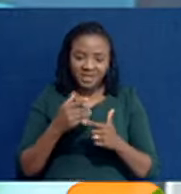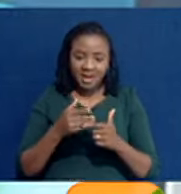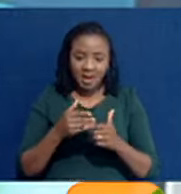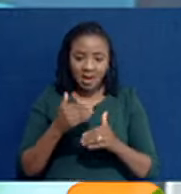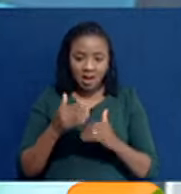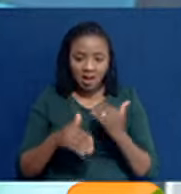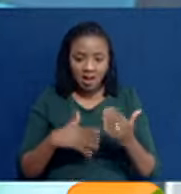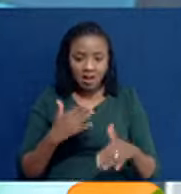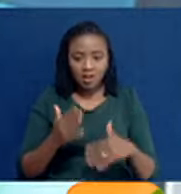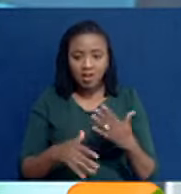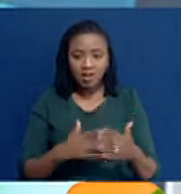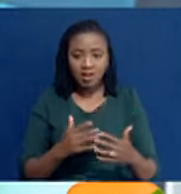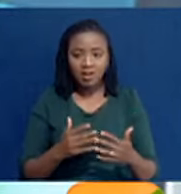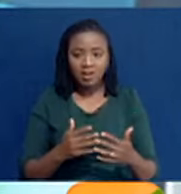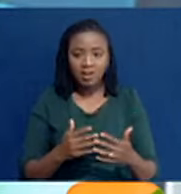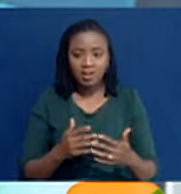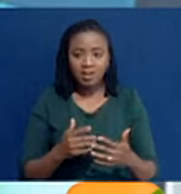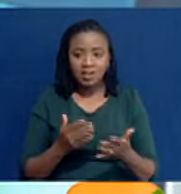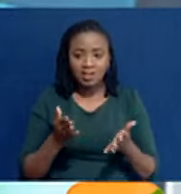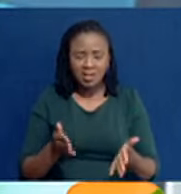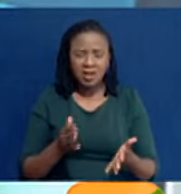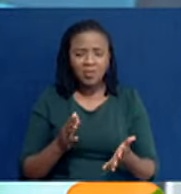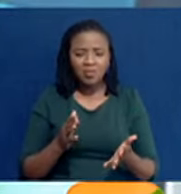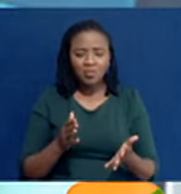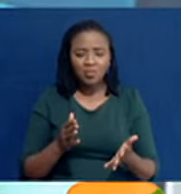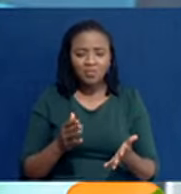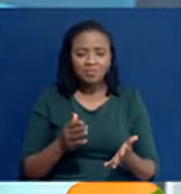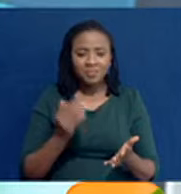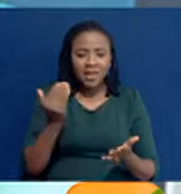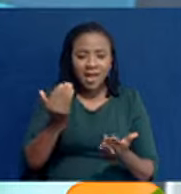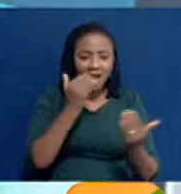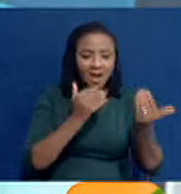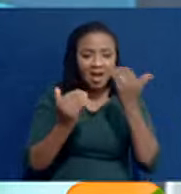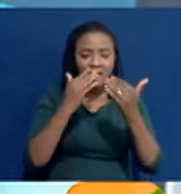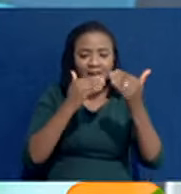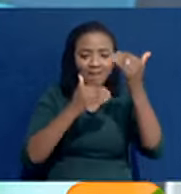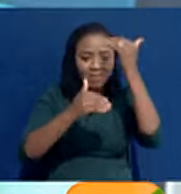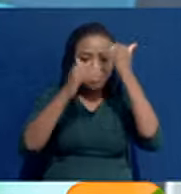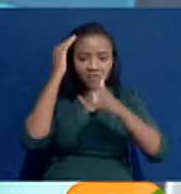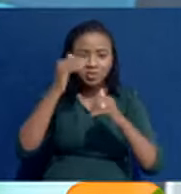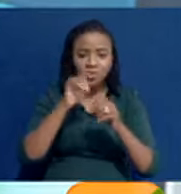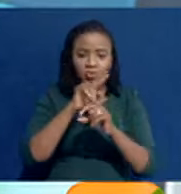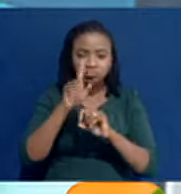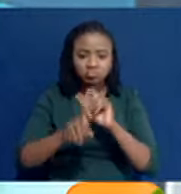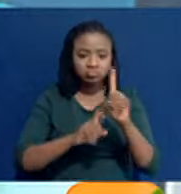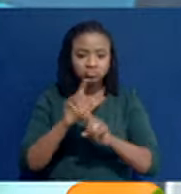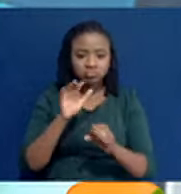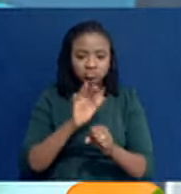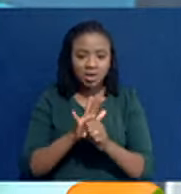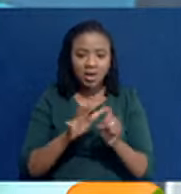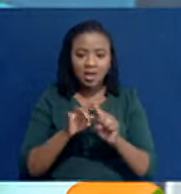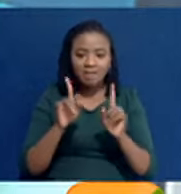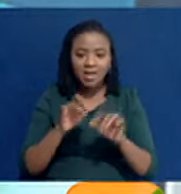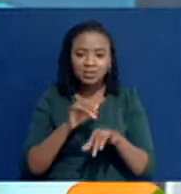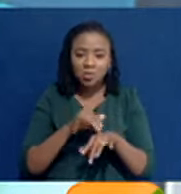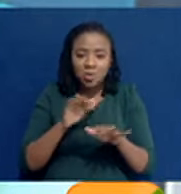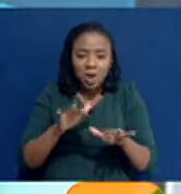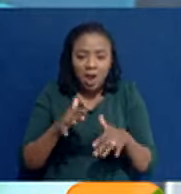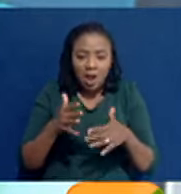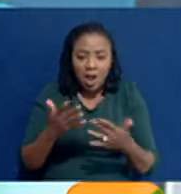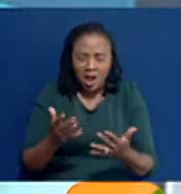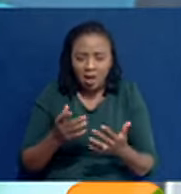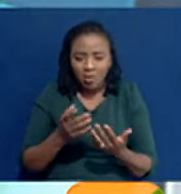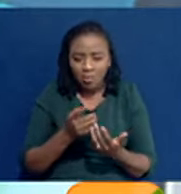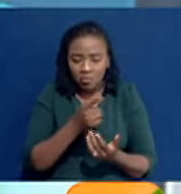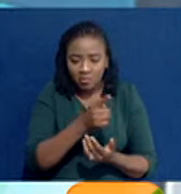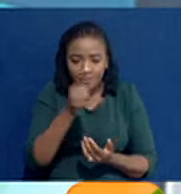Now they ask a lot, the professionals. But on how I personally beat